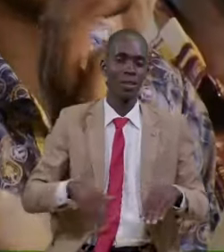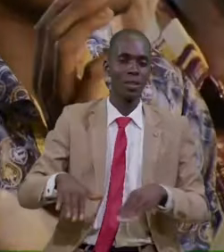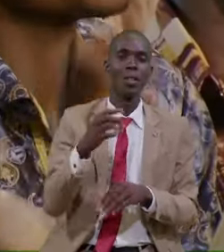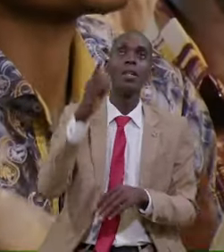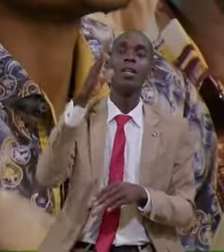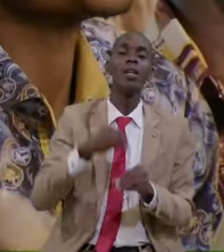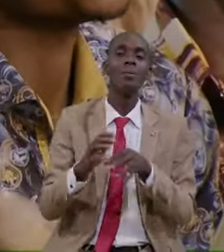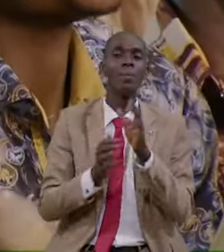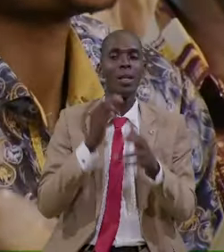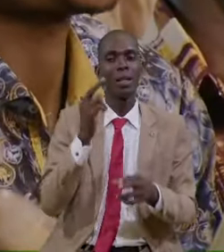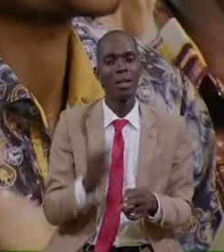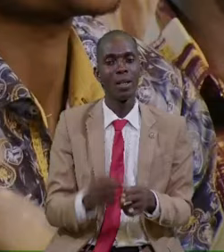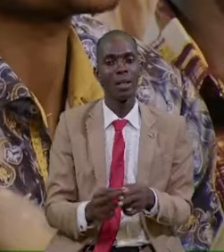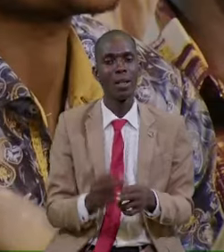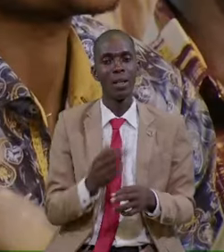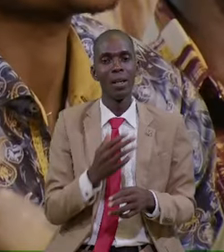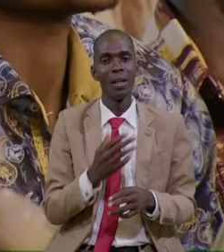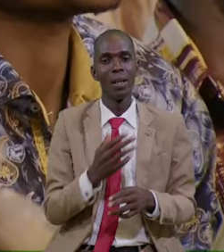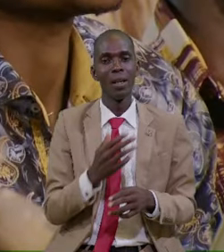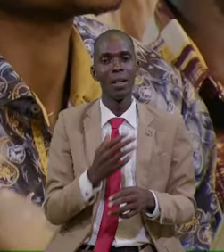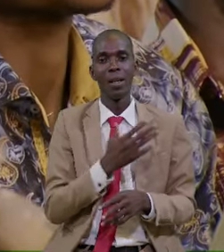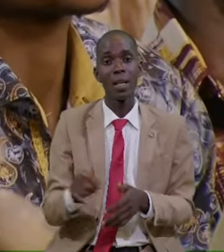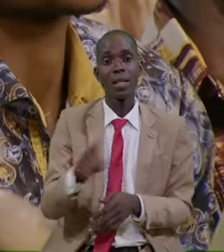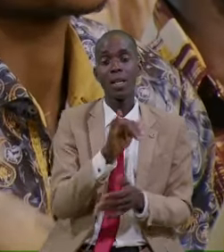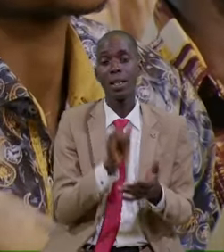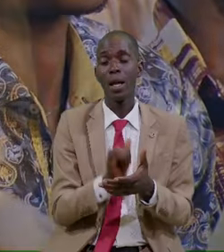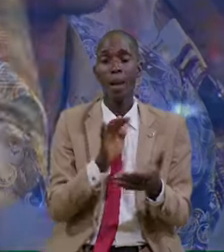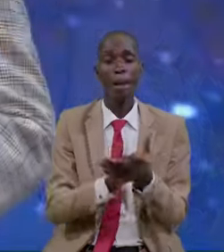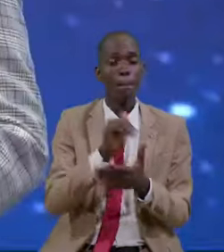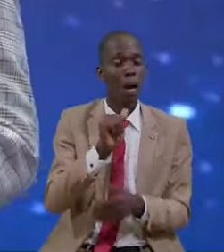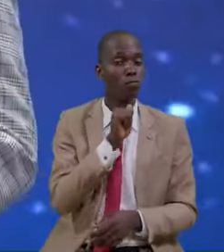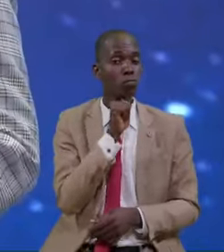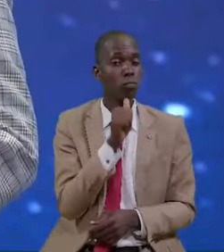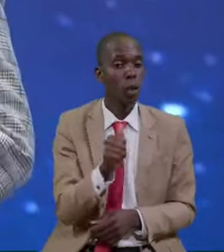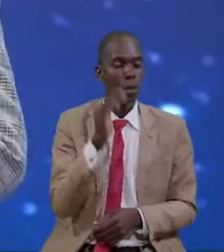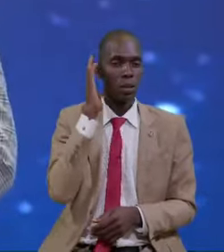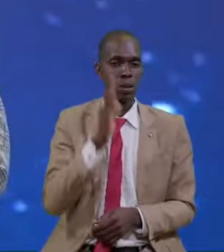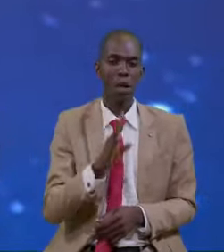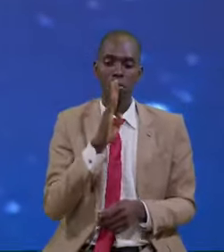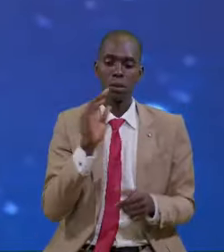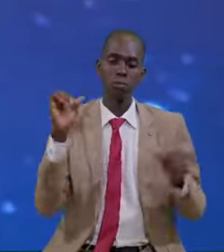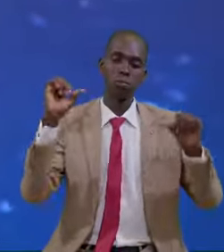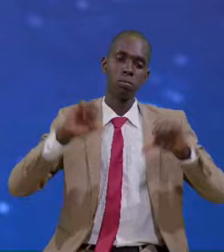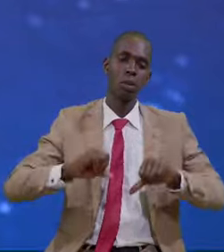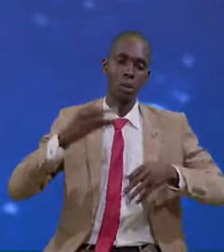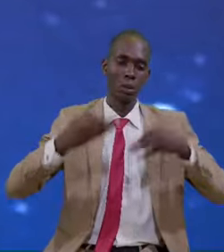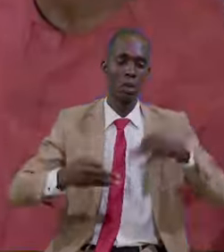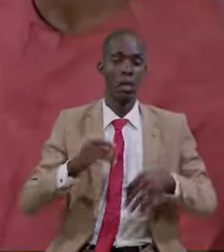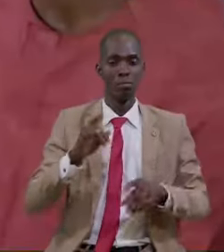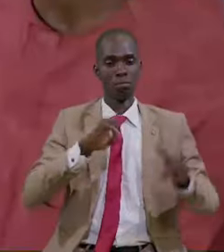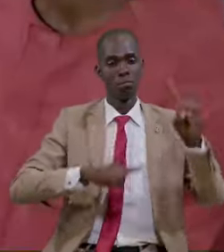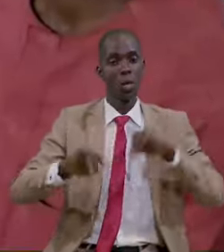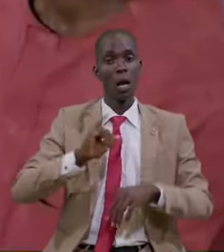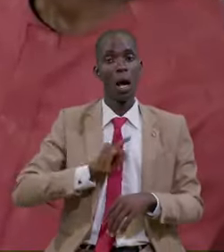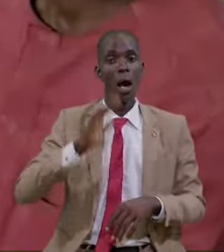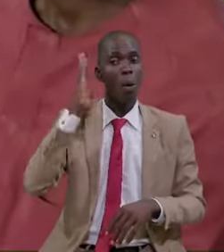name. And then it says, he that believeth not shall be damned. I will not be damned.